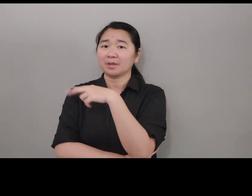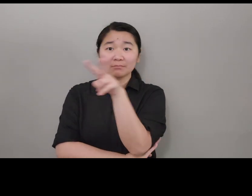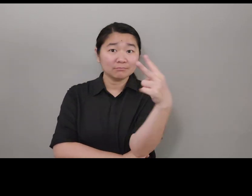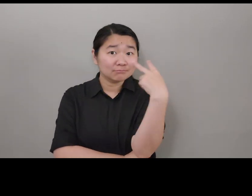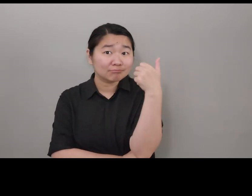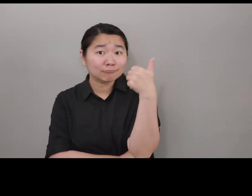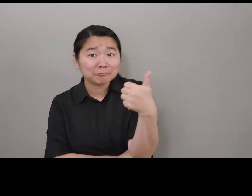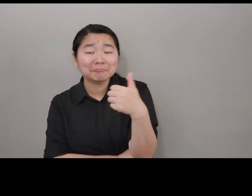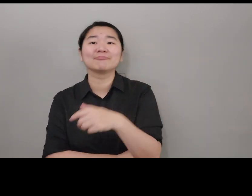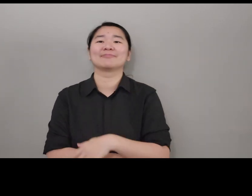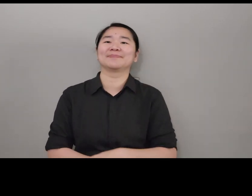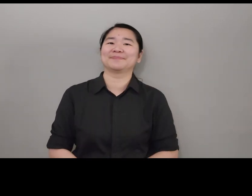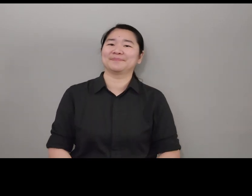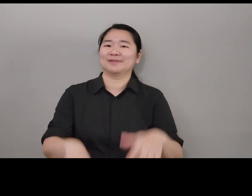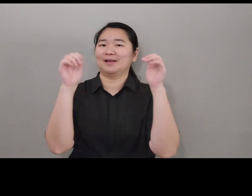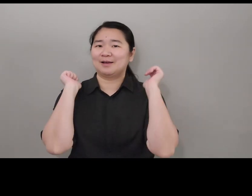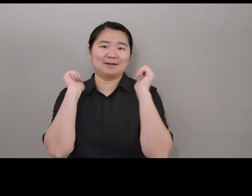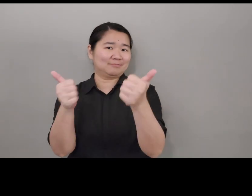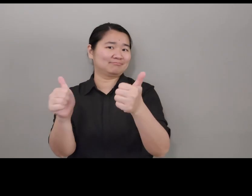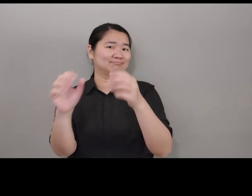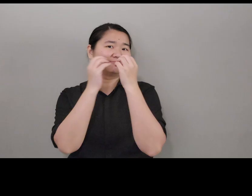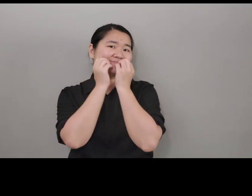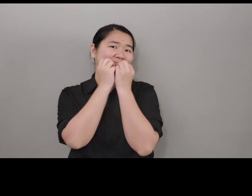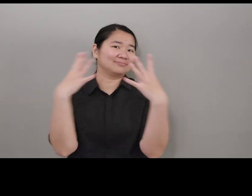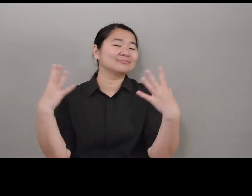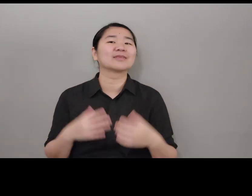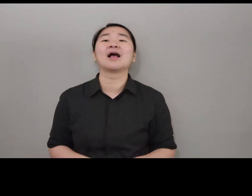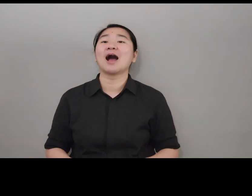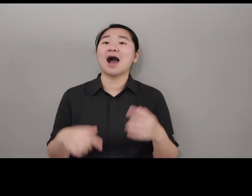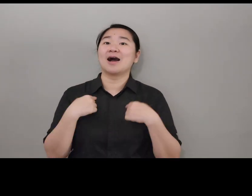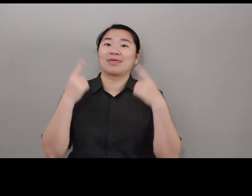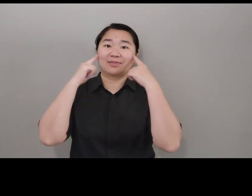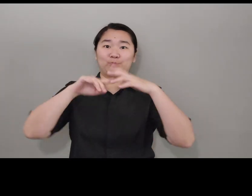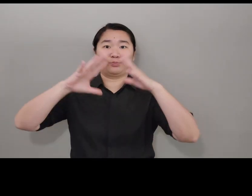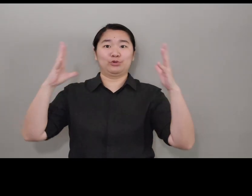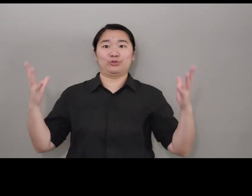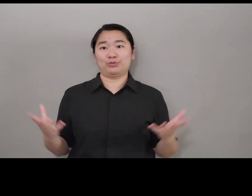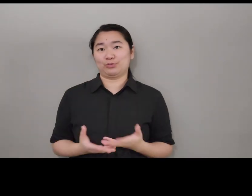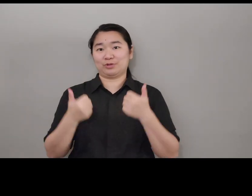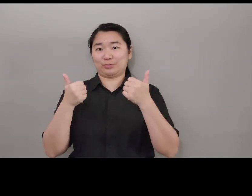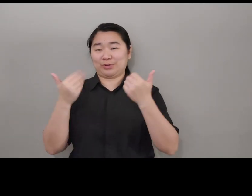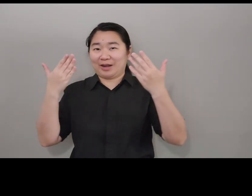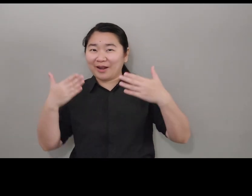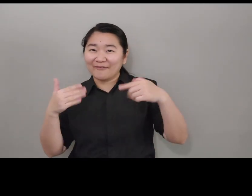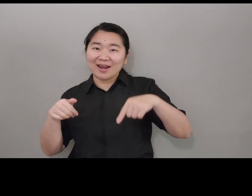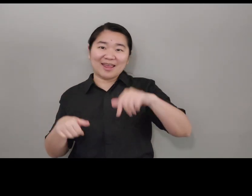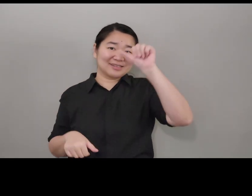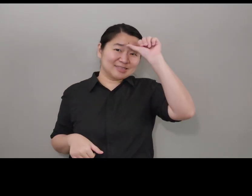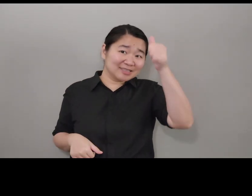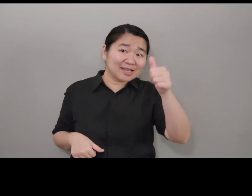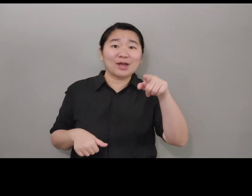afternoon in some parts of the world, good evening in India, and good morning if you're sitting in the US like Rachel.